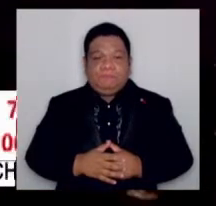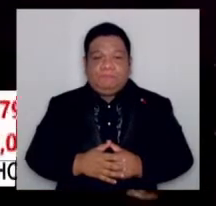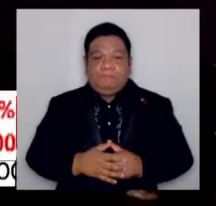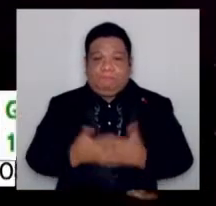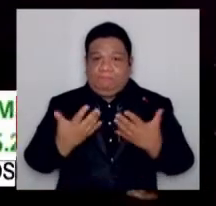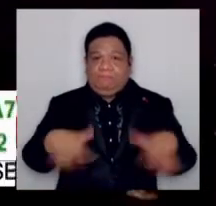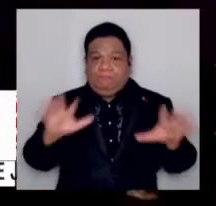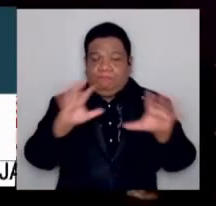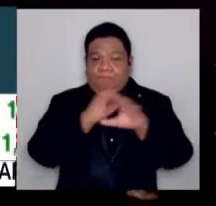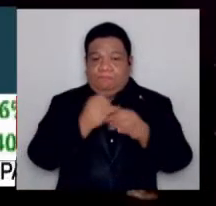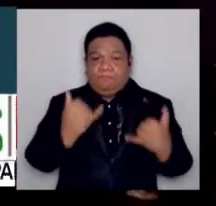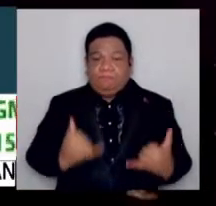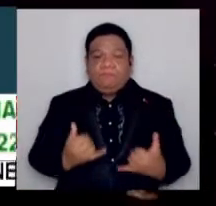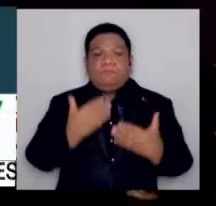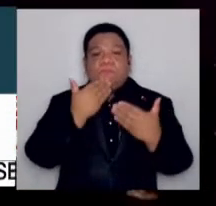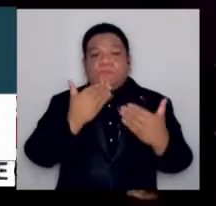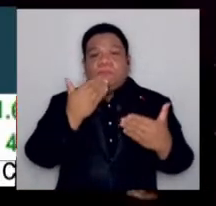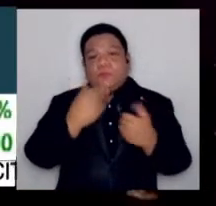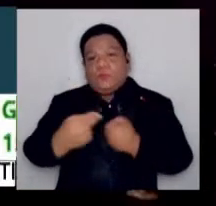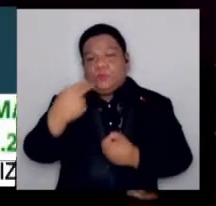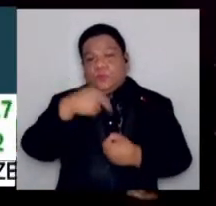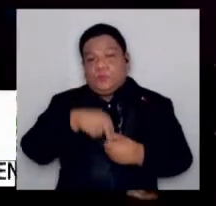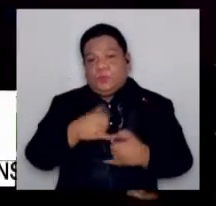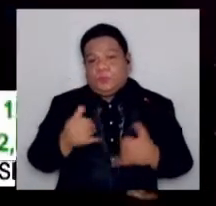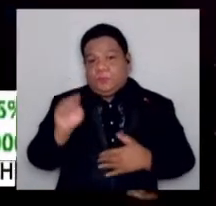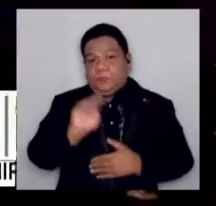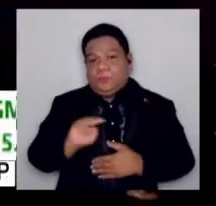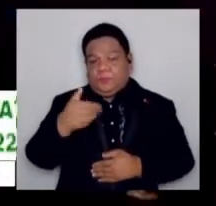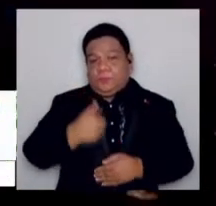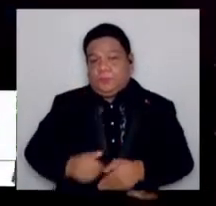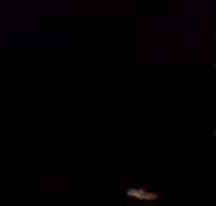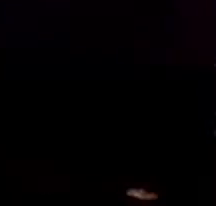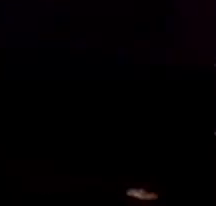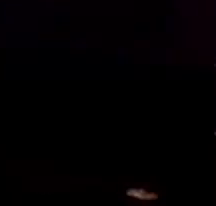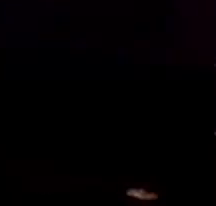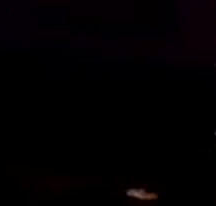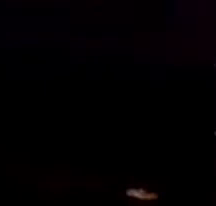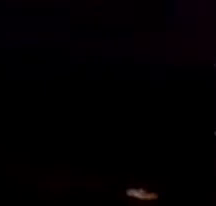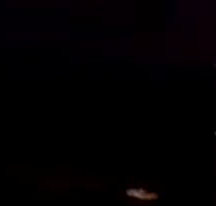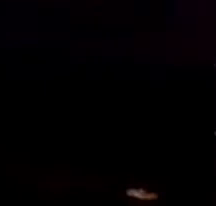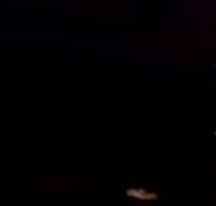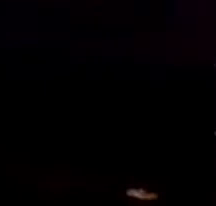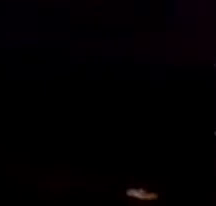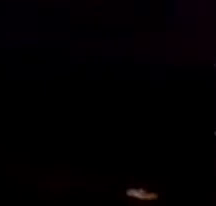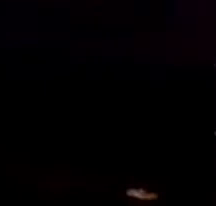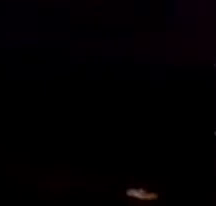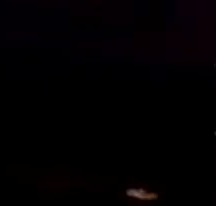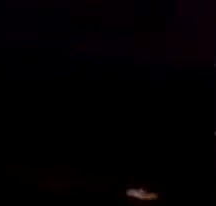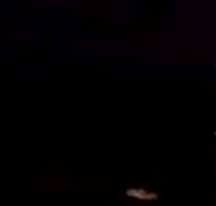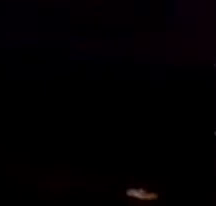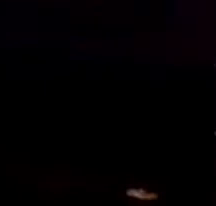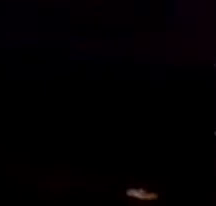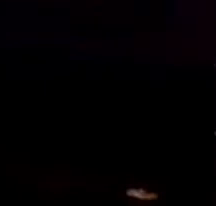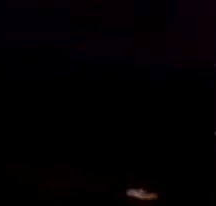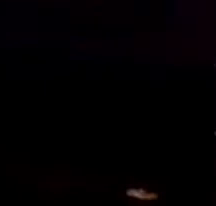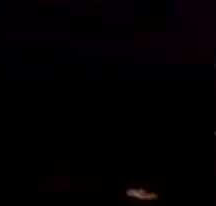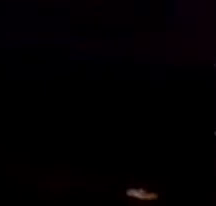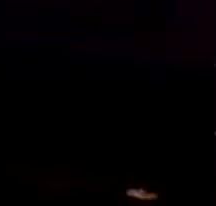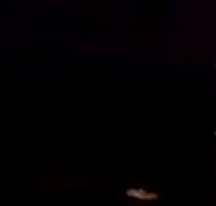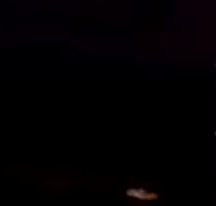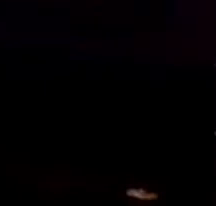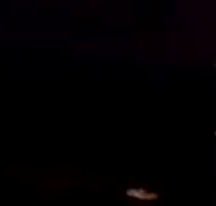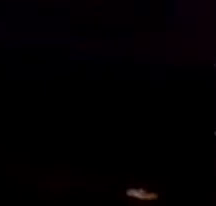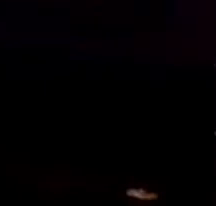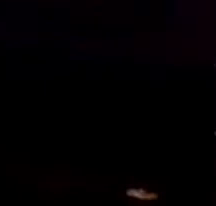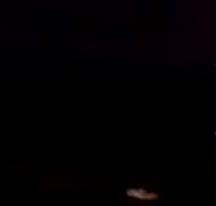That'll do it for today. Thanks for joining us this Monday. I'm Carmina Constantino. If you want to revisit today's episode, Dateline Philippines Podcast is on Spotify